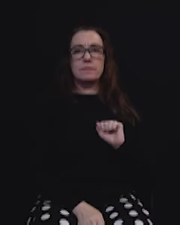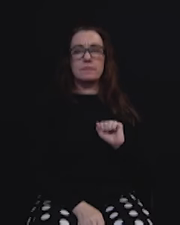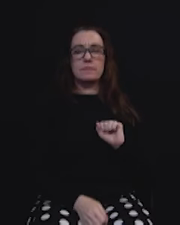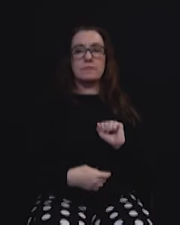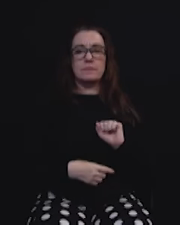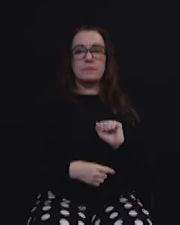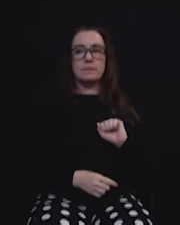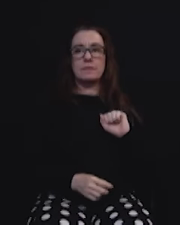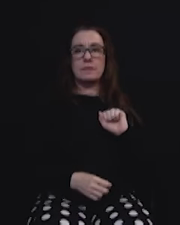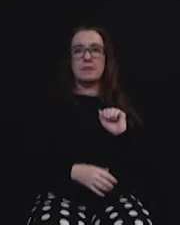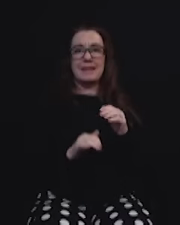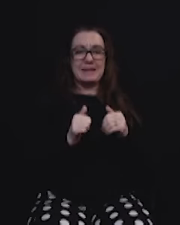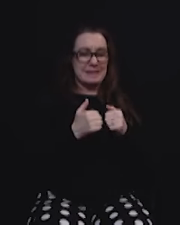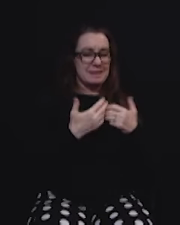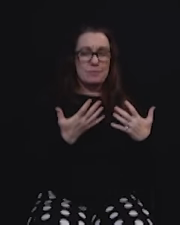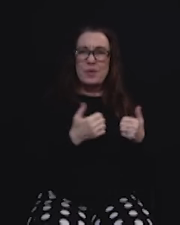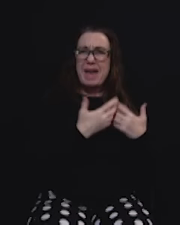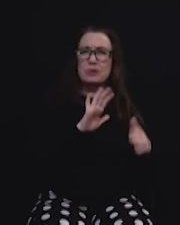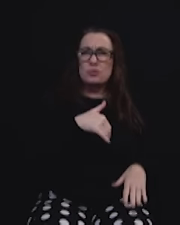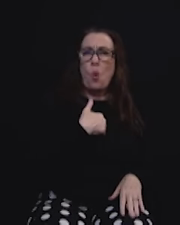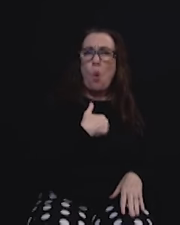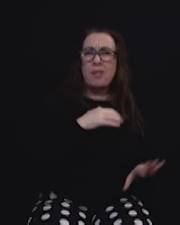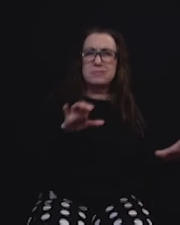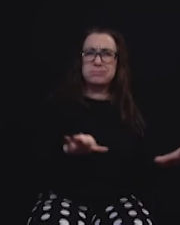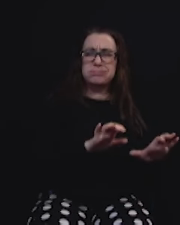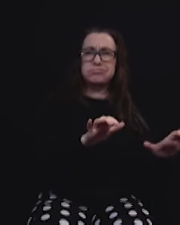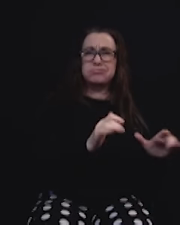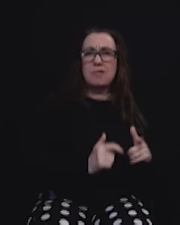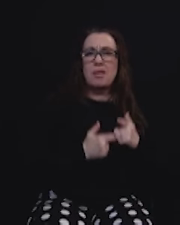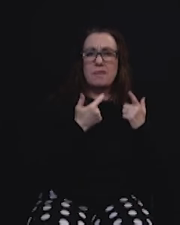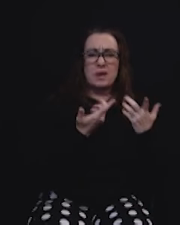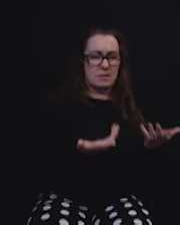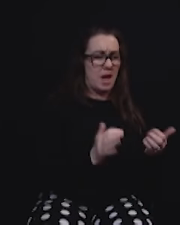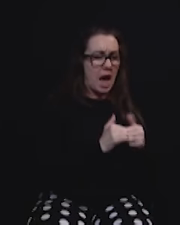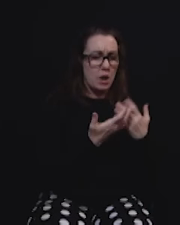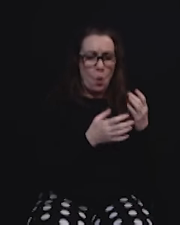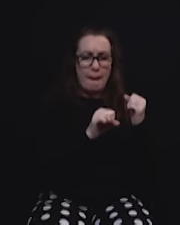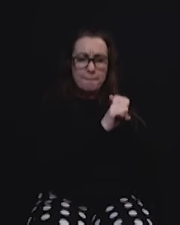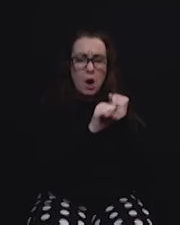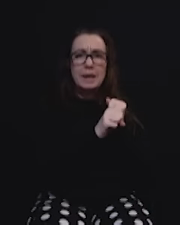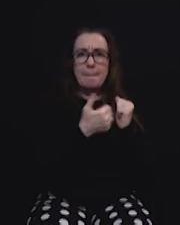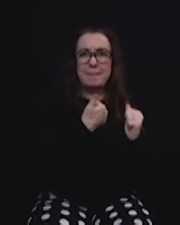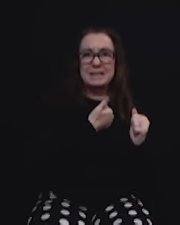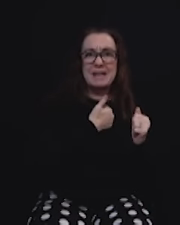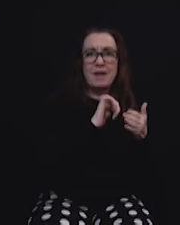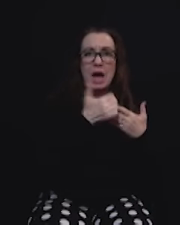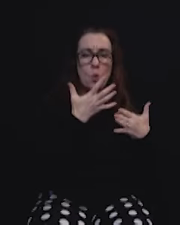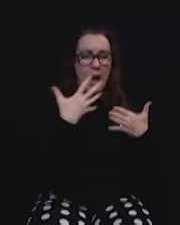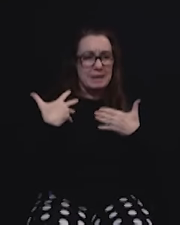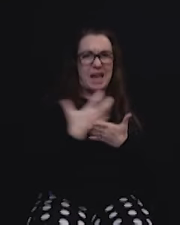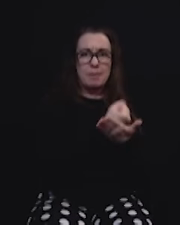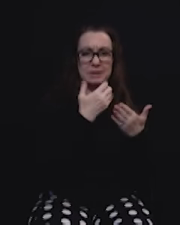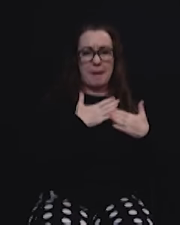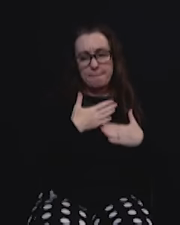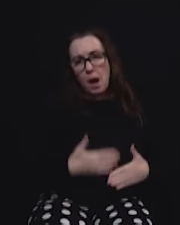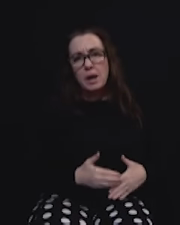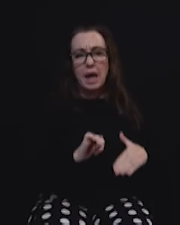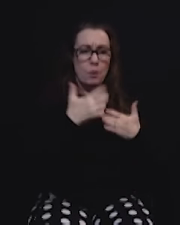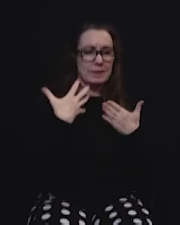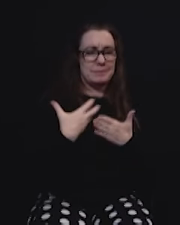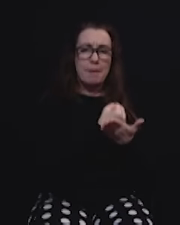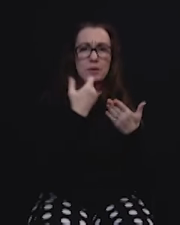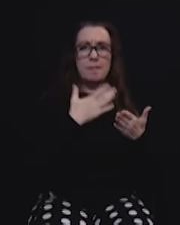It's a soulless existence, ultimately. How do I market myself? How do I capitalize on my body? How do I